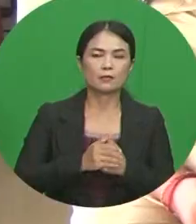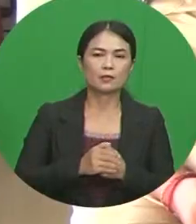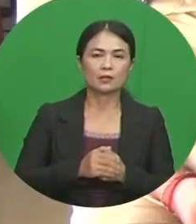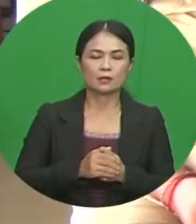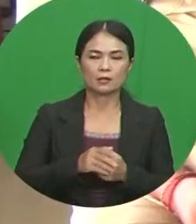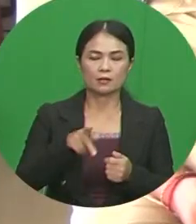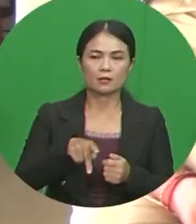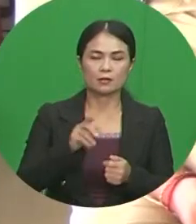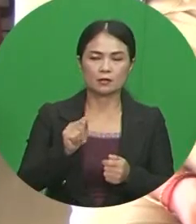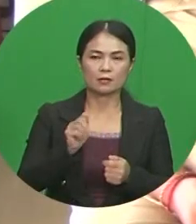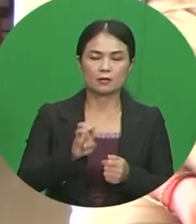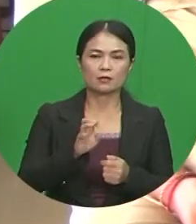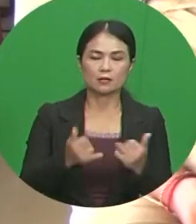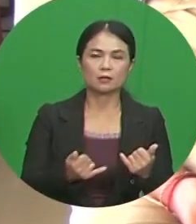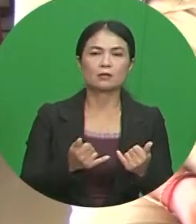pandemic